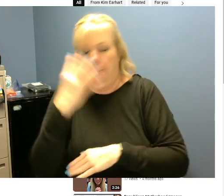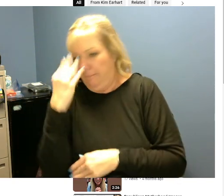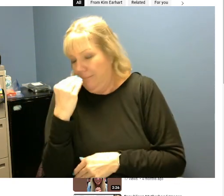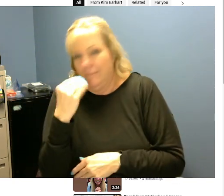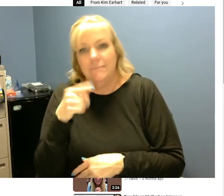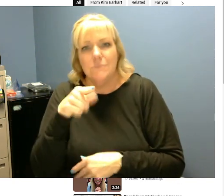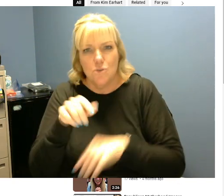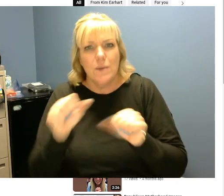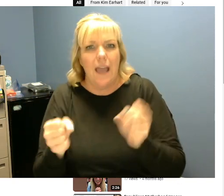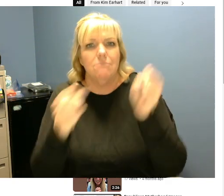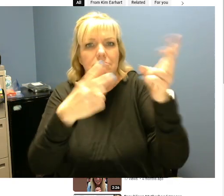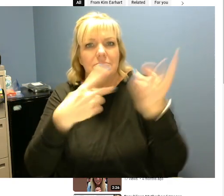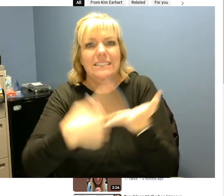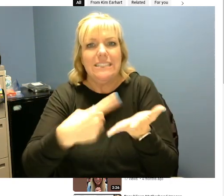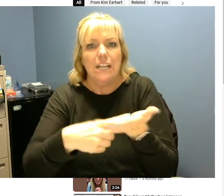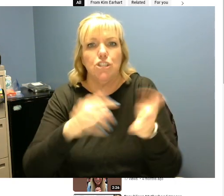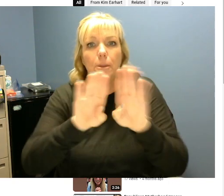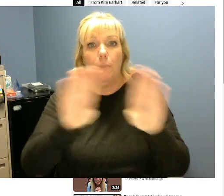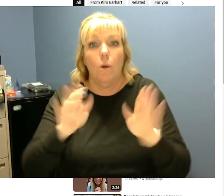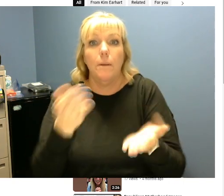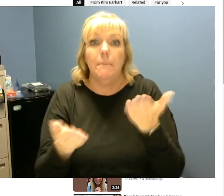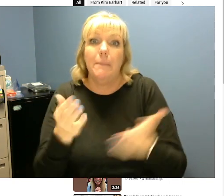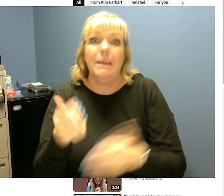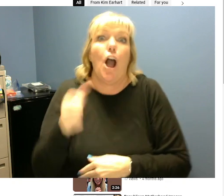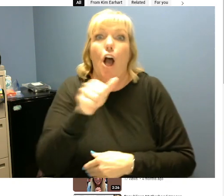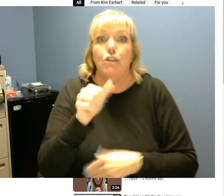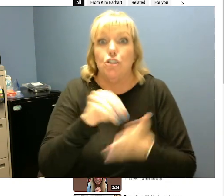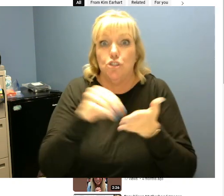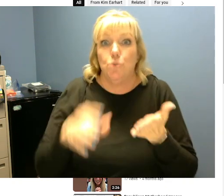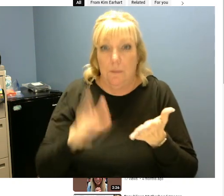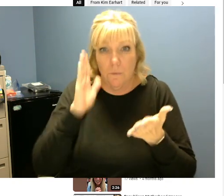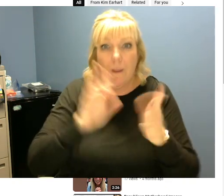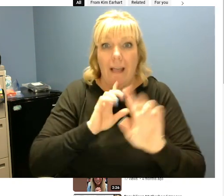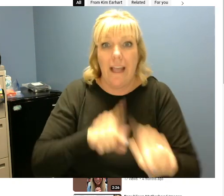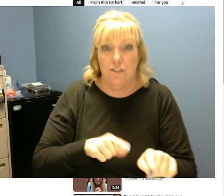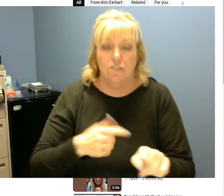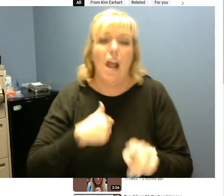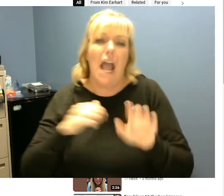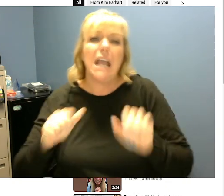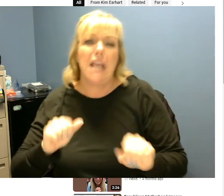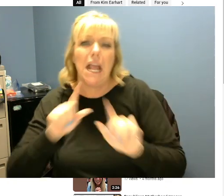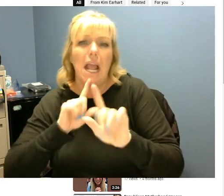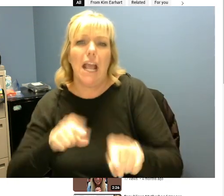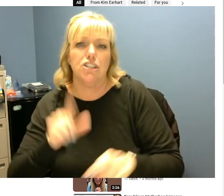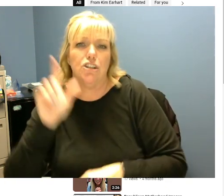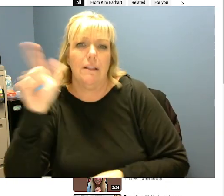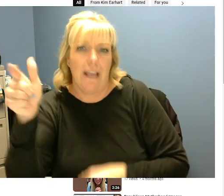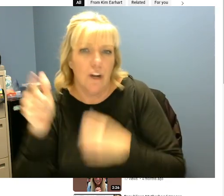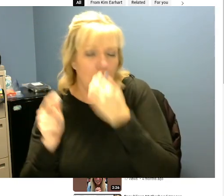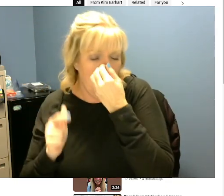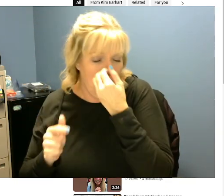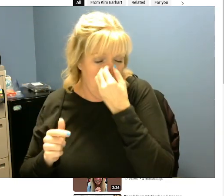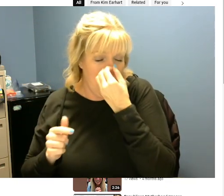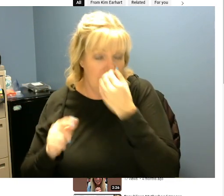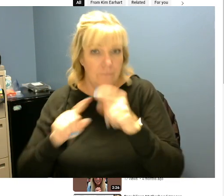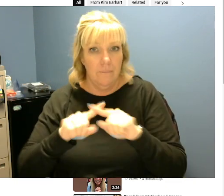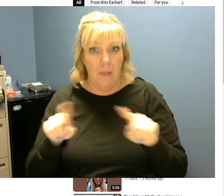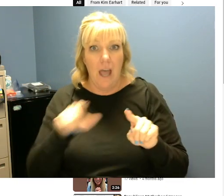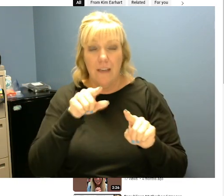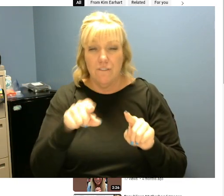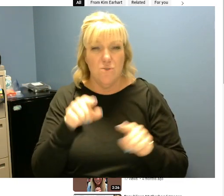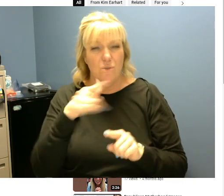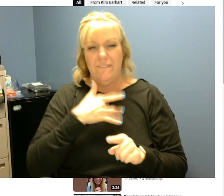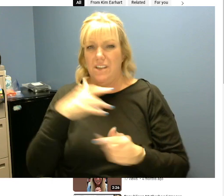discussion board. Maybe another student can answer it, and I obviously will get to it, but I might not be able to get to it before you need to submit the